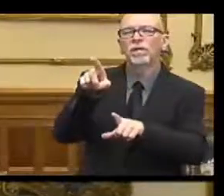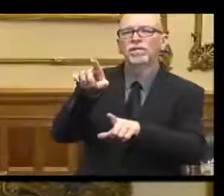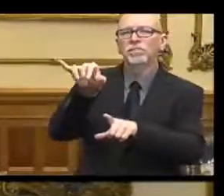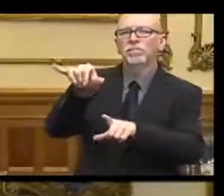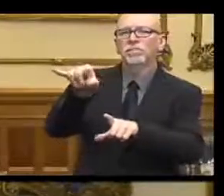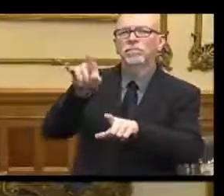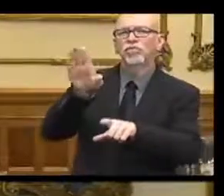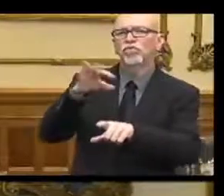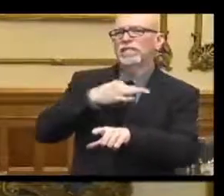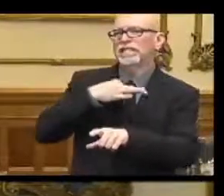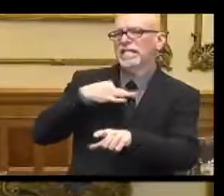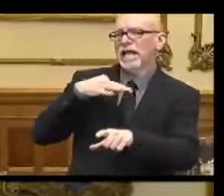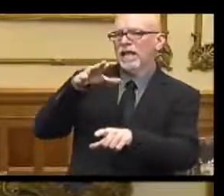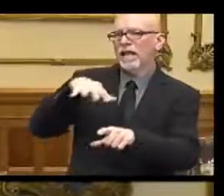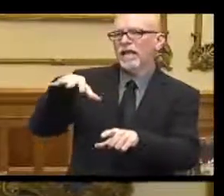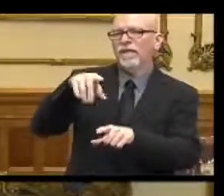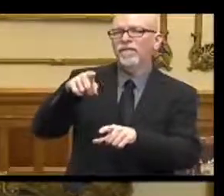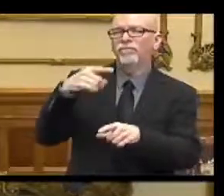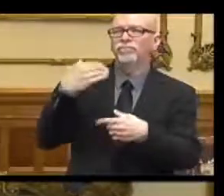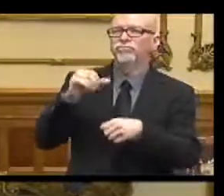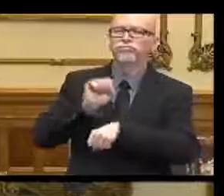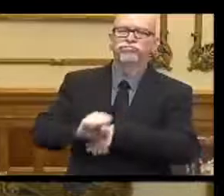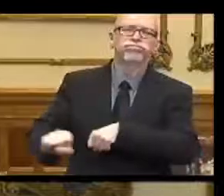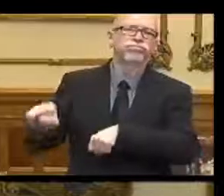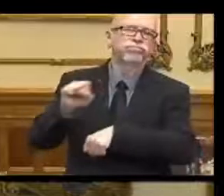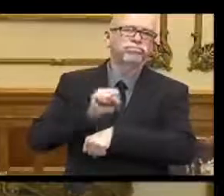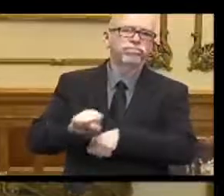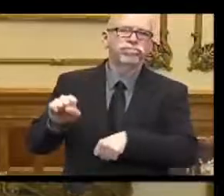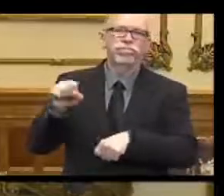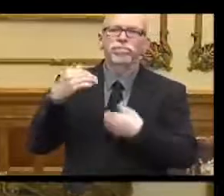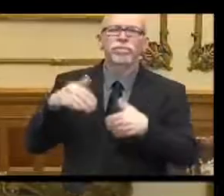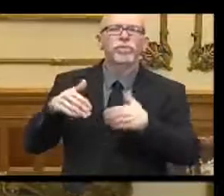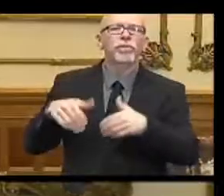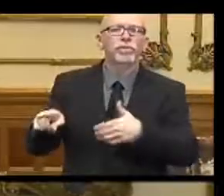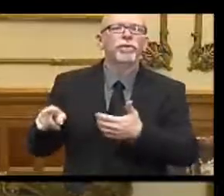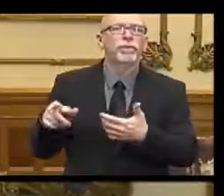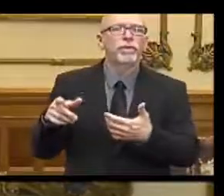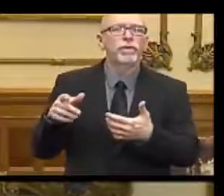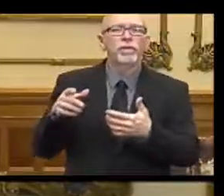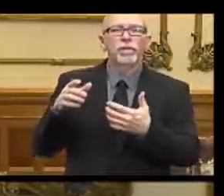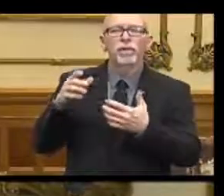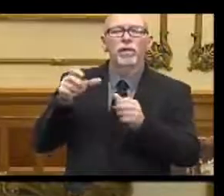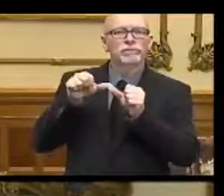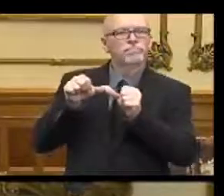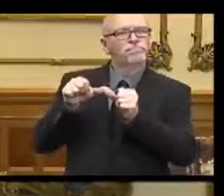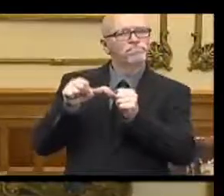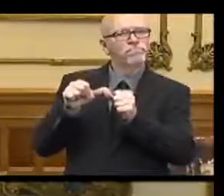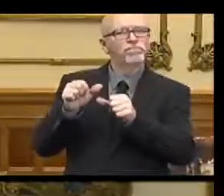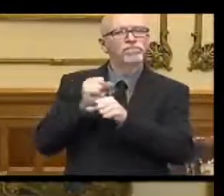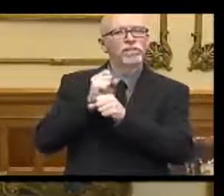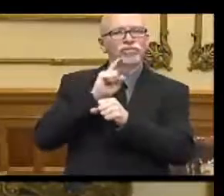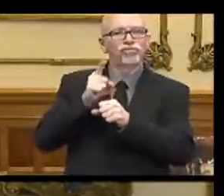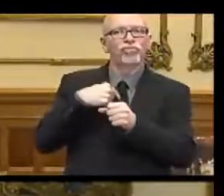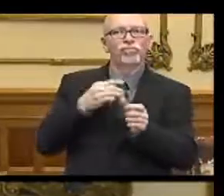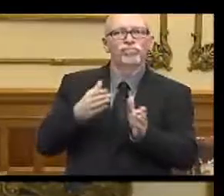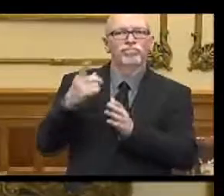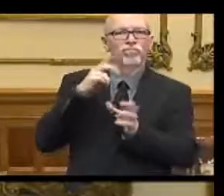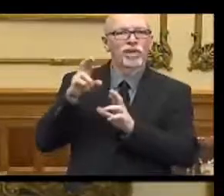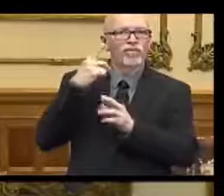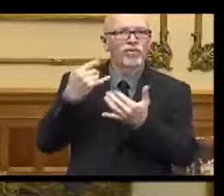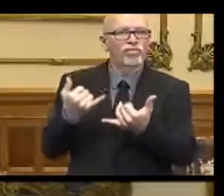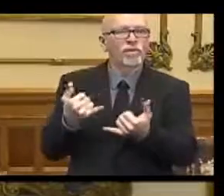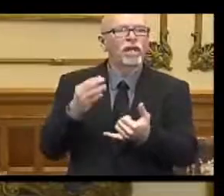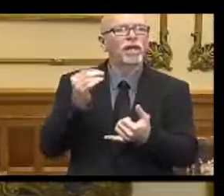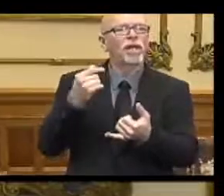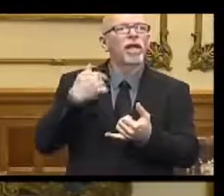your staff, Herculean effort, pulled an all-nighter, obviously, to get positioned for today. And